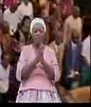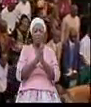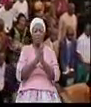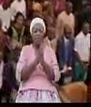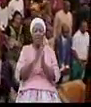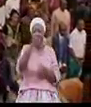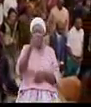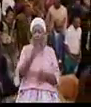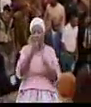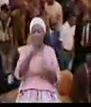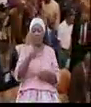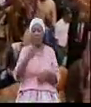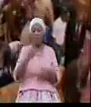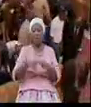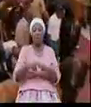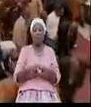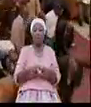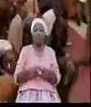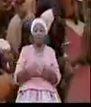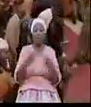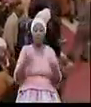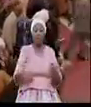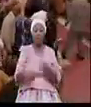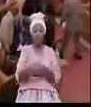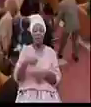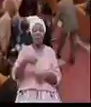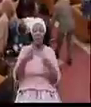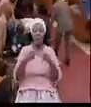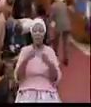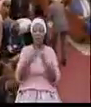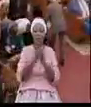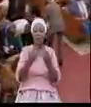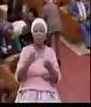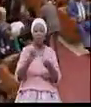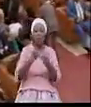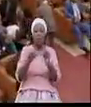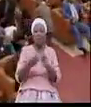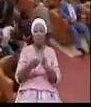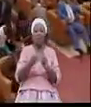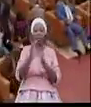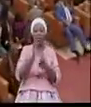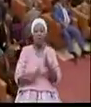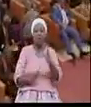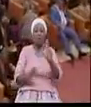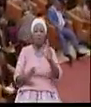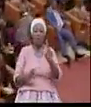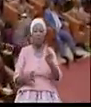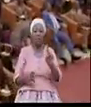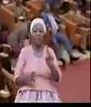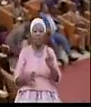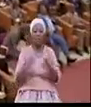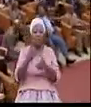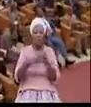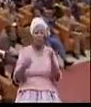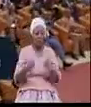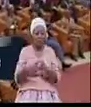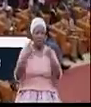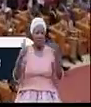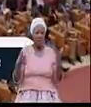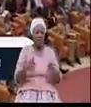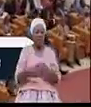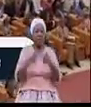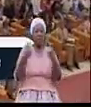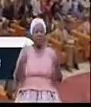God bless you. Consider today we're coming to Numbers chapter 31. What a great,